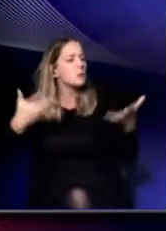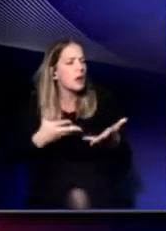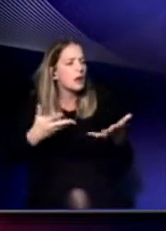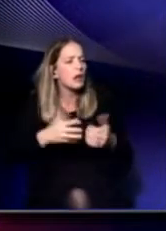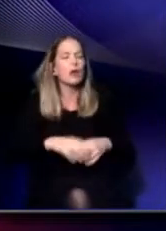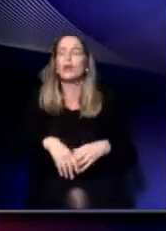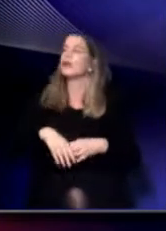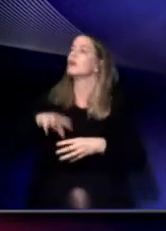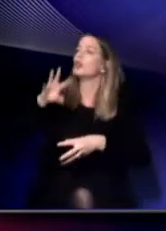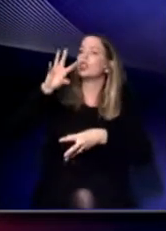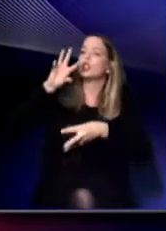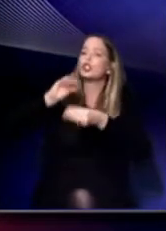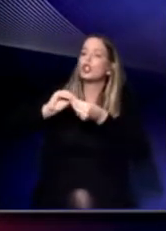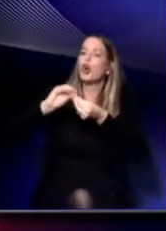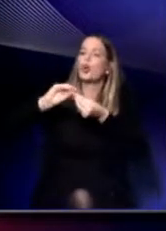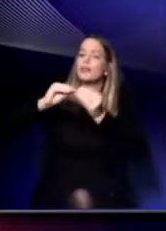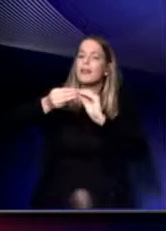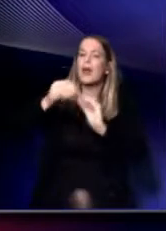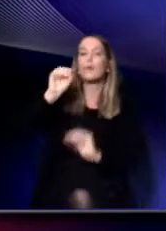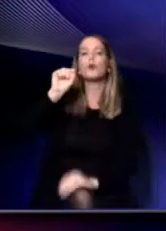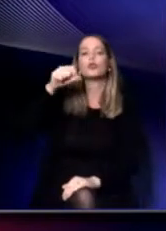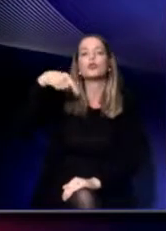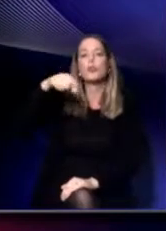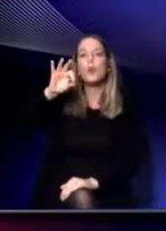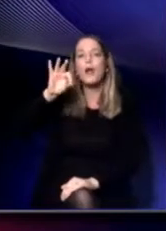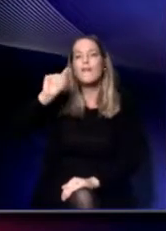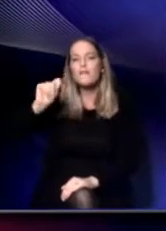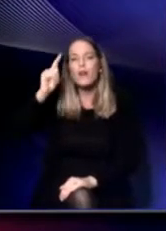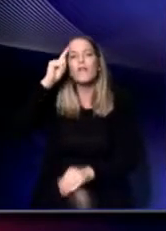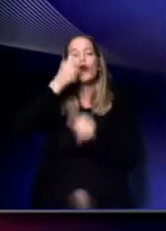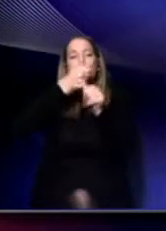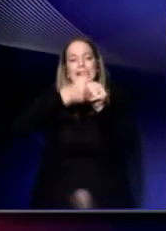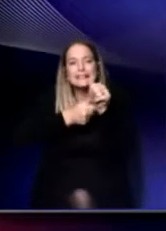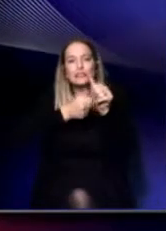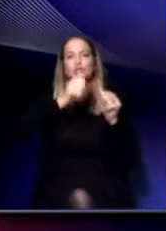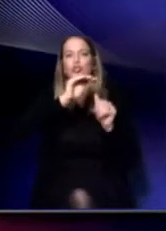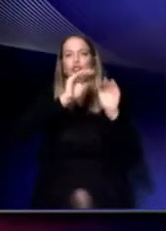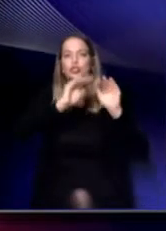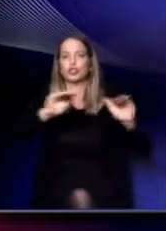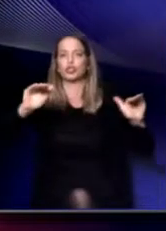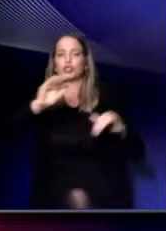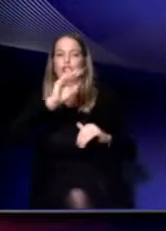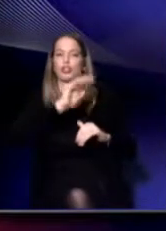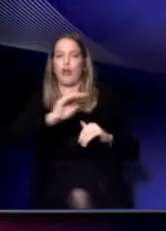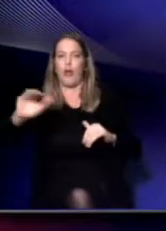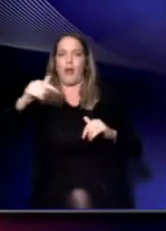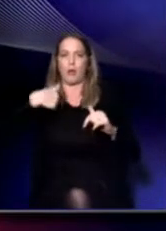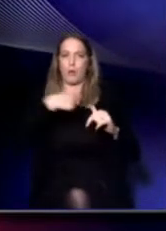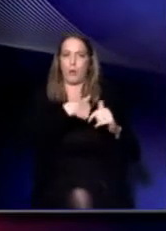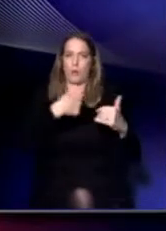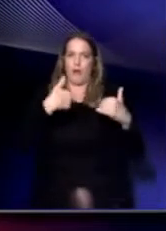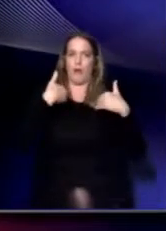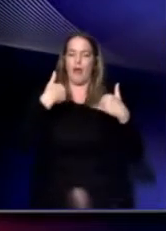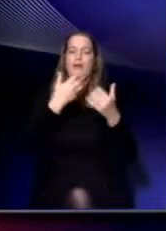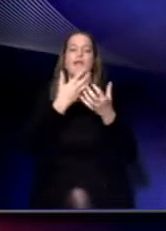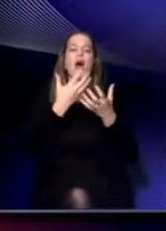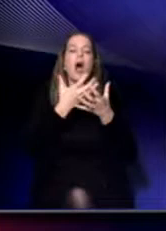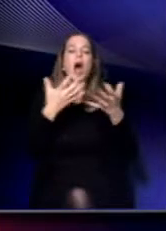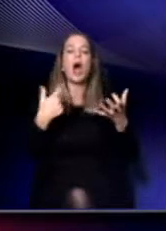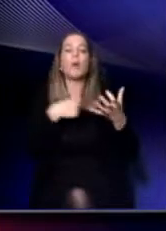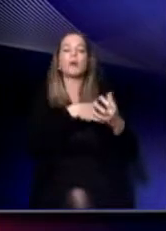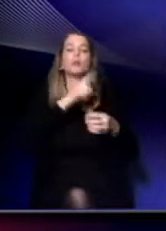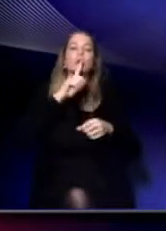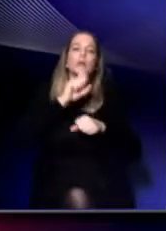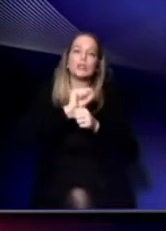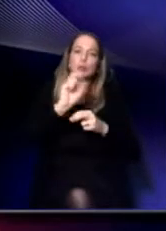That's the total number of square footage per child that we have and how much we're actually occupying.